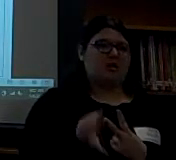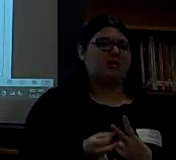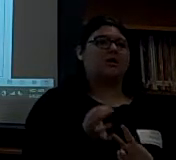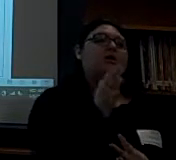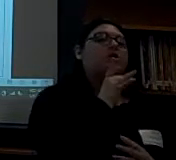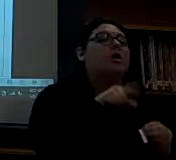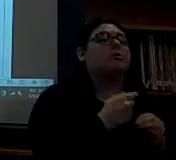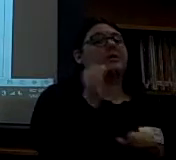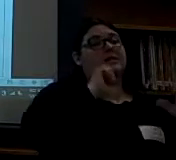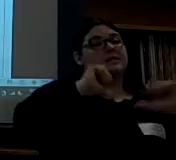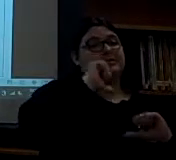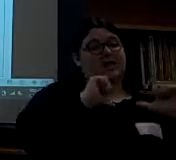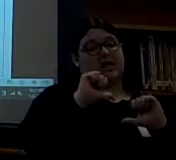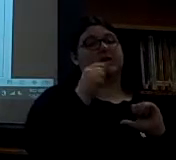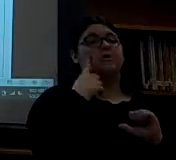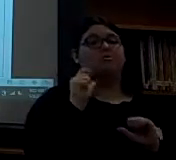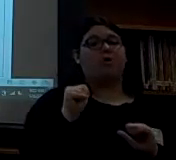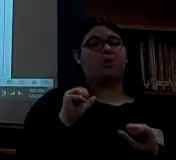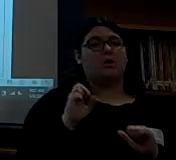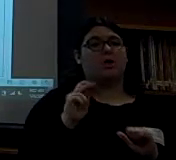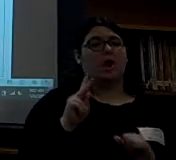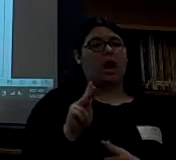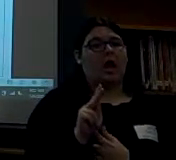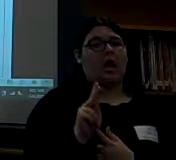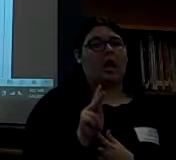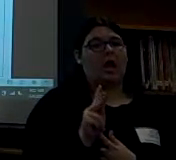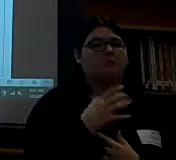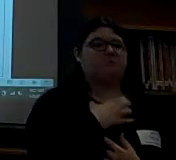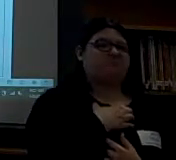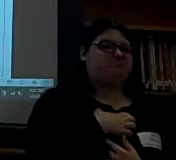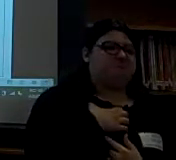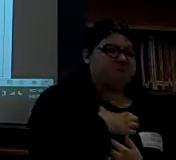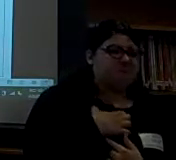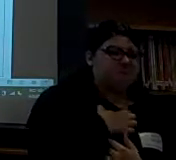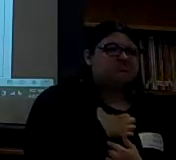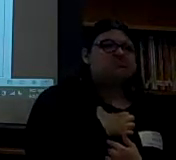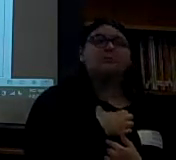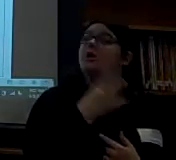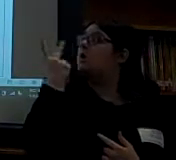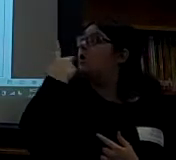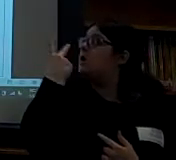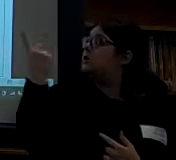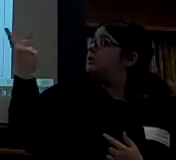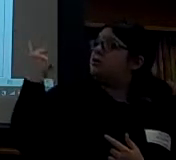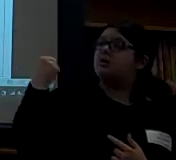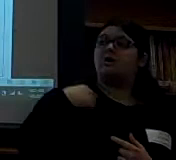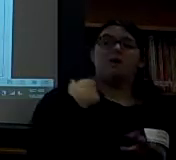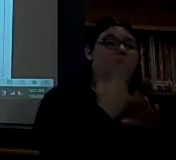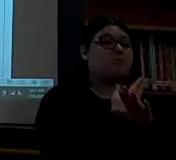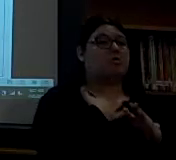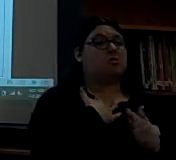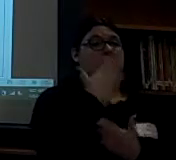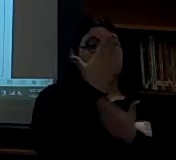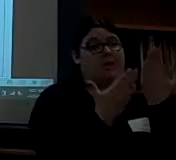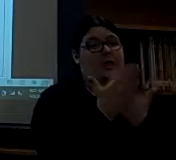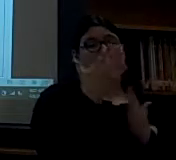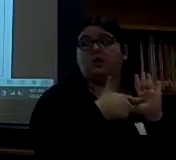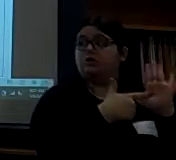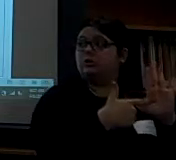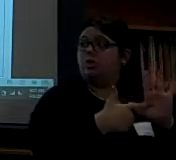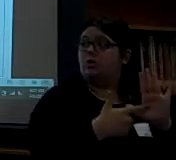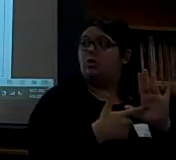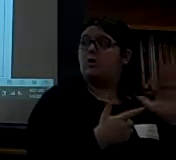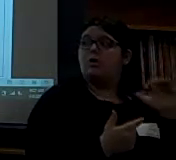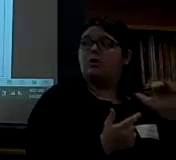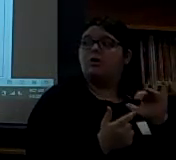science behind yuck for a moment. So basically, you can look at this picture, or you can look, I'm actually going to use my hand to demonstrate this as well.